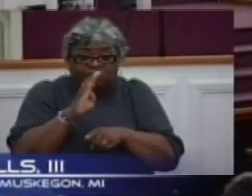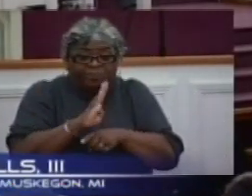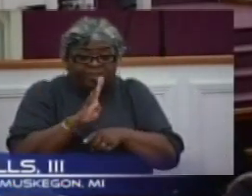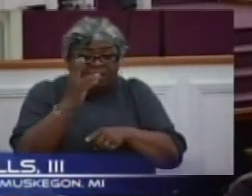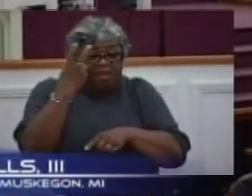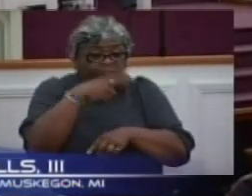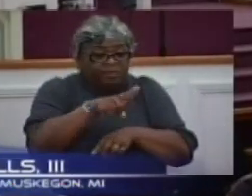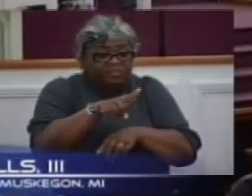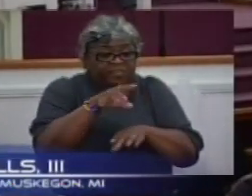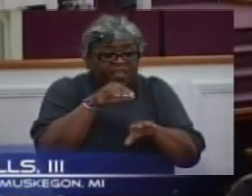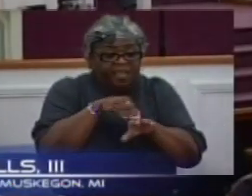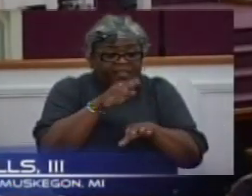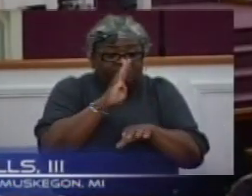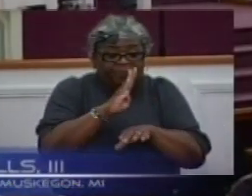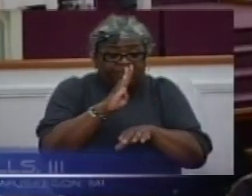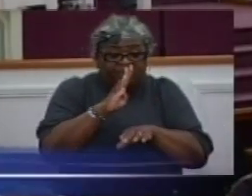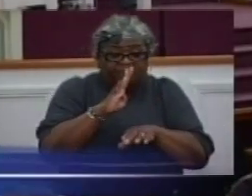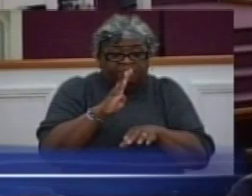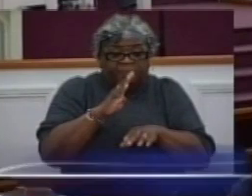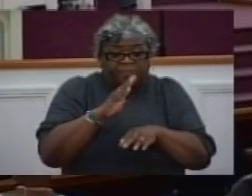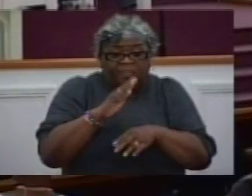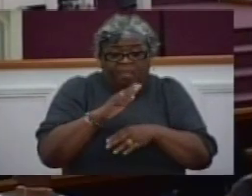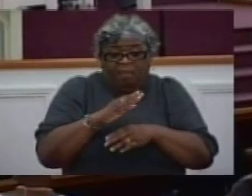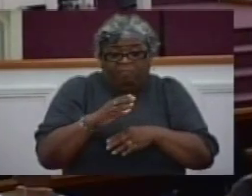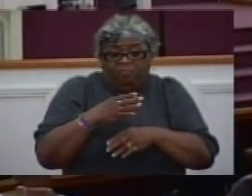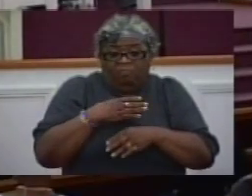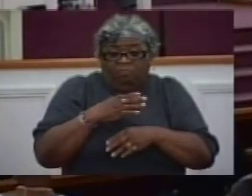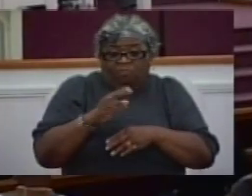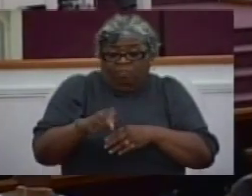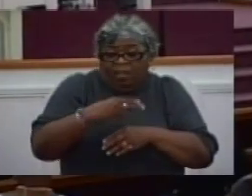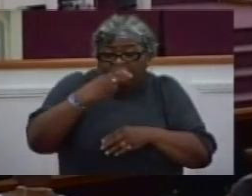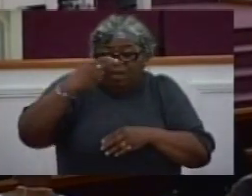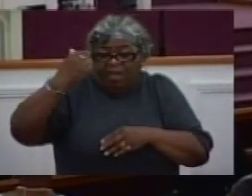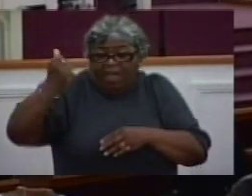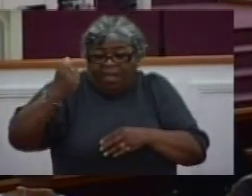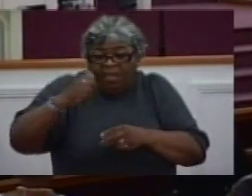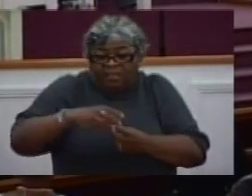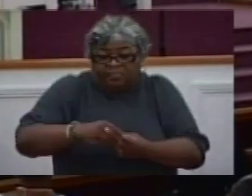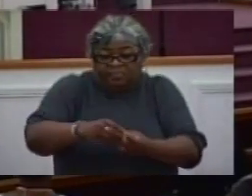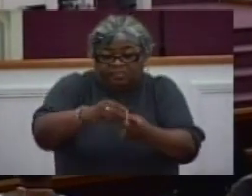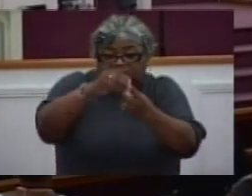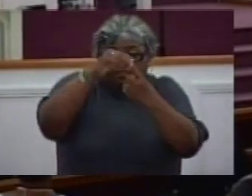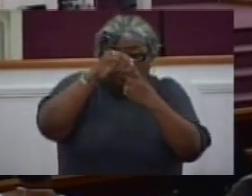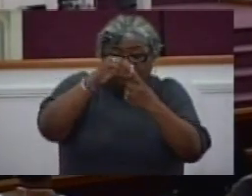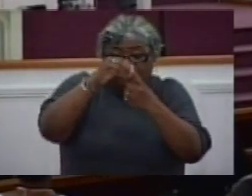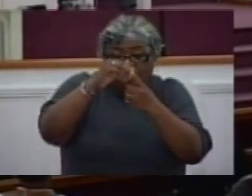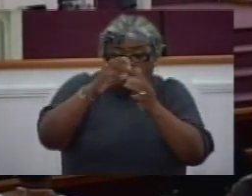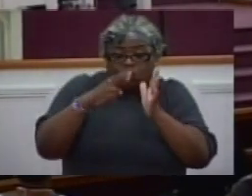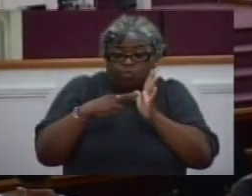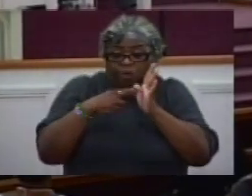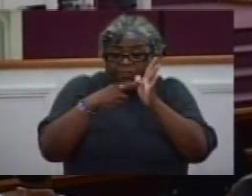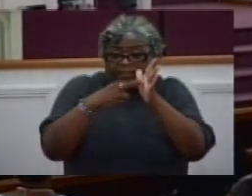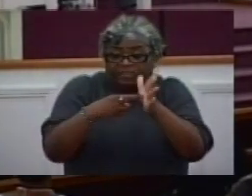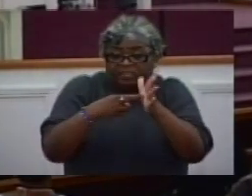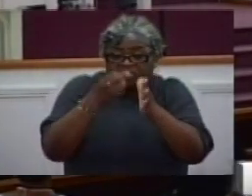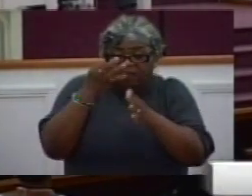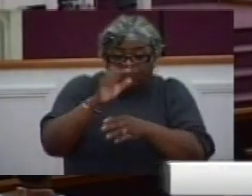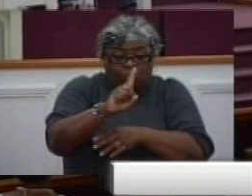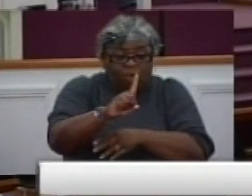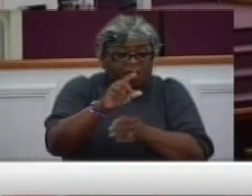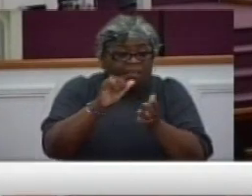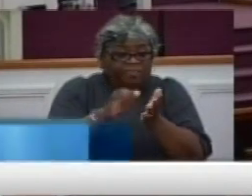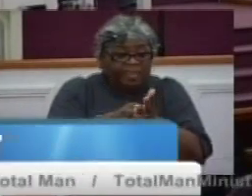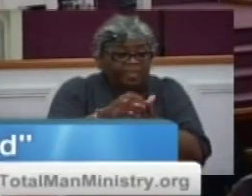looked at as being highly esteemed, a special representative of the one